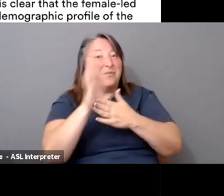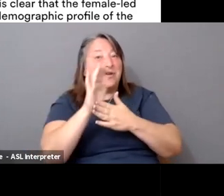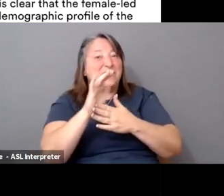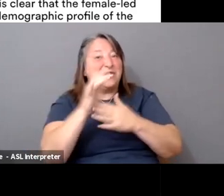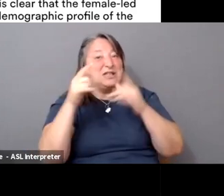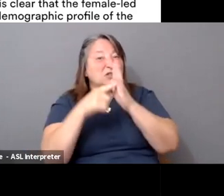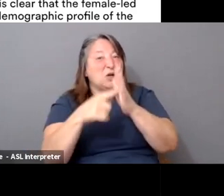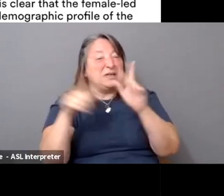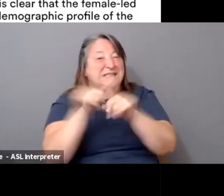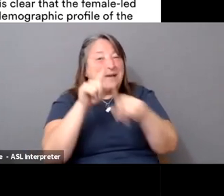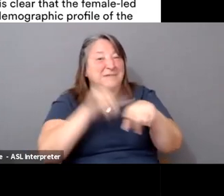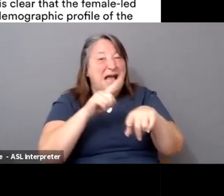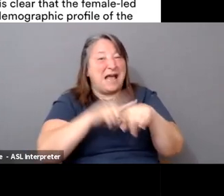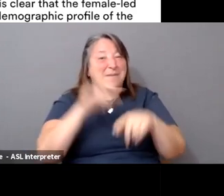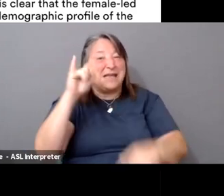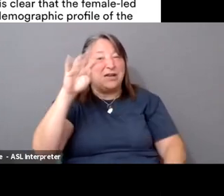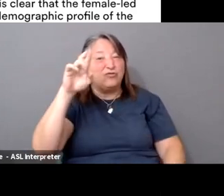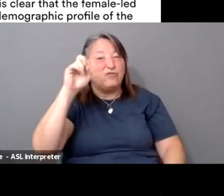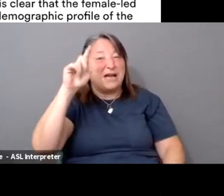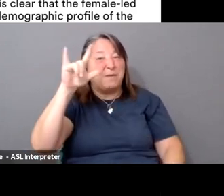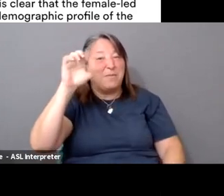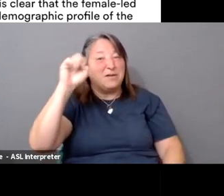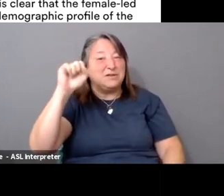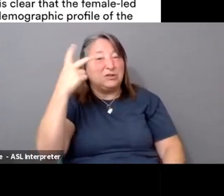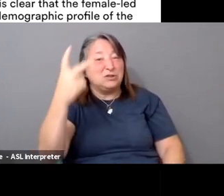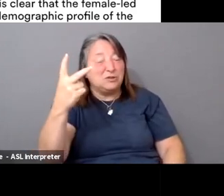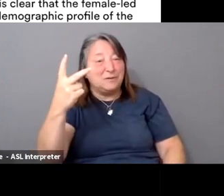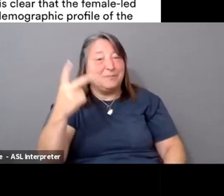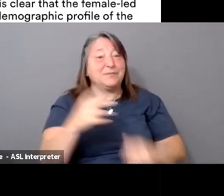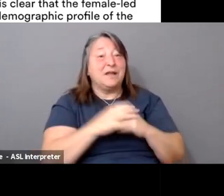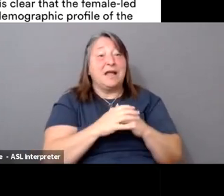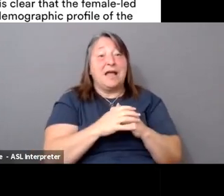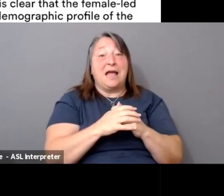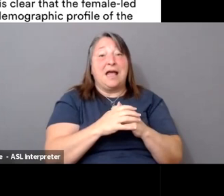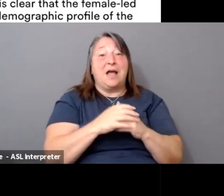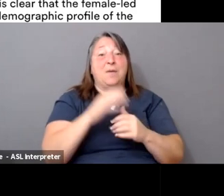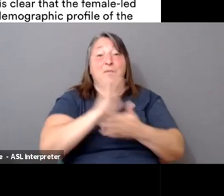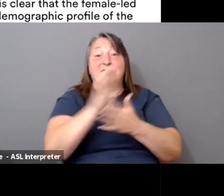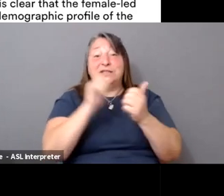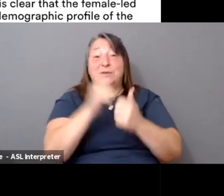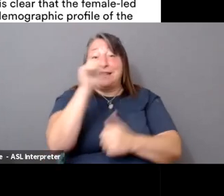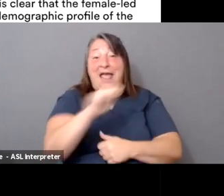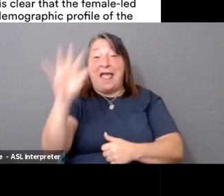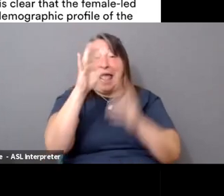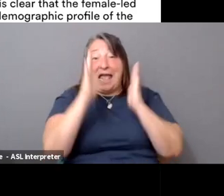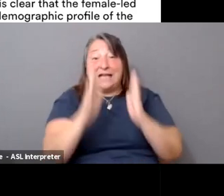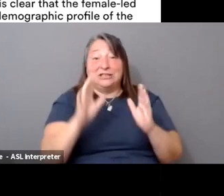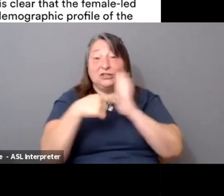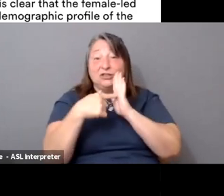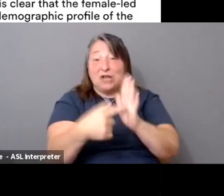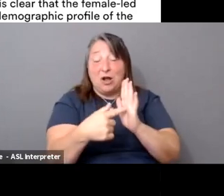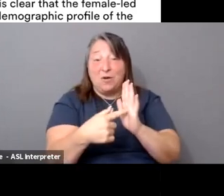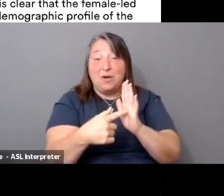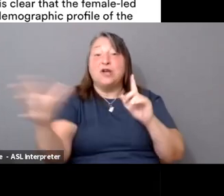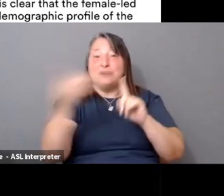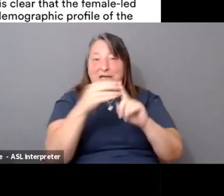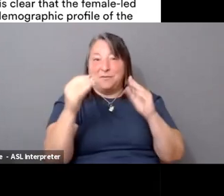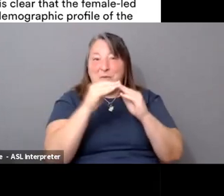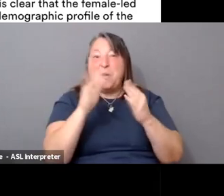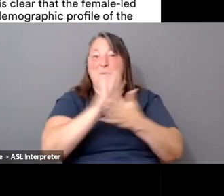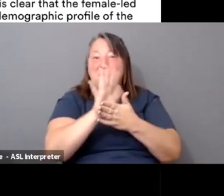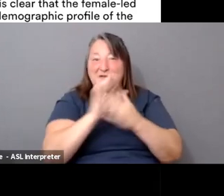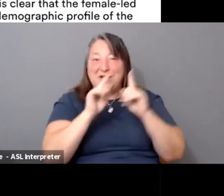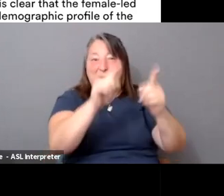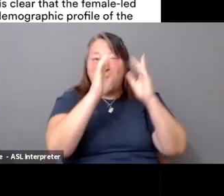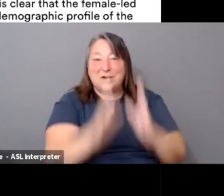Asians attracted 186% more Asian moviegoers, and What Men Want attracted 296%